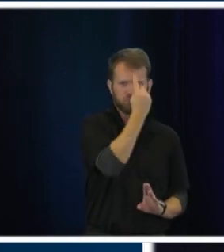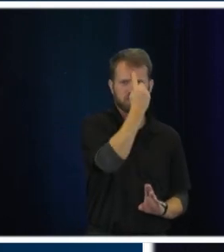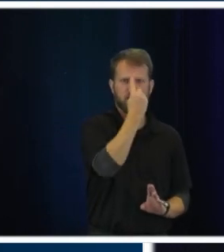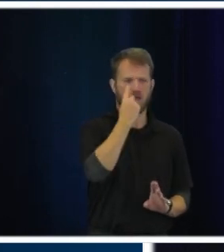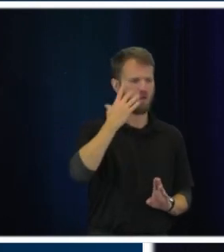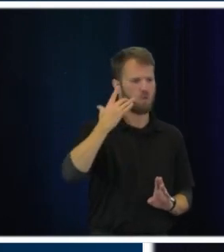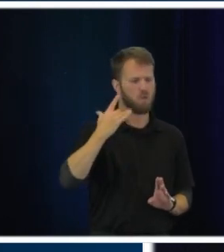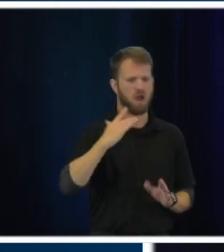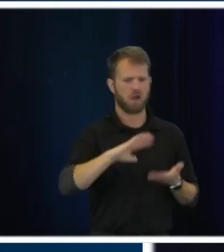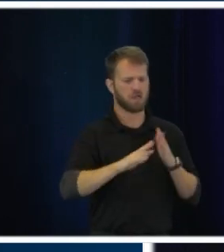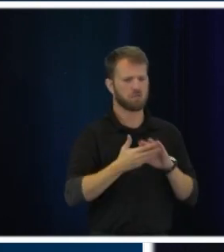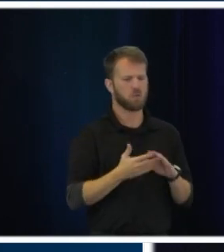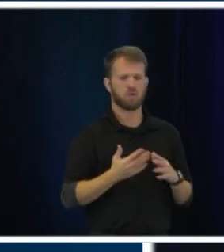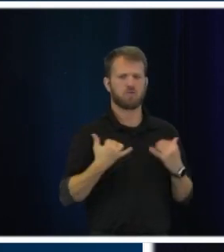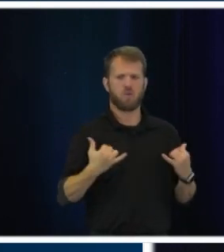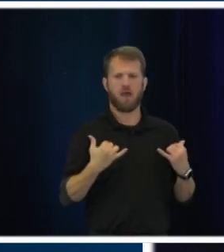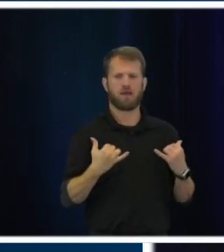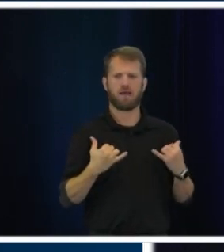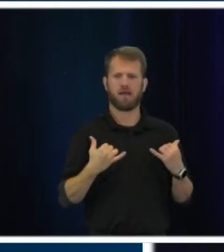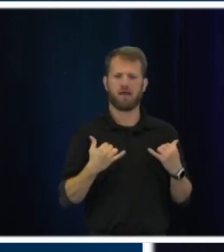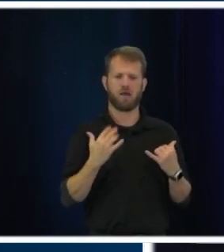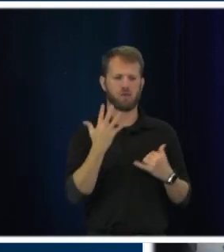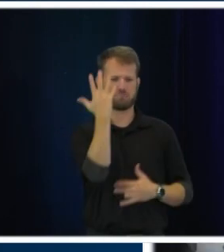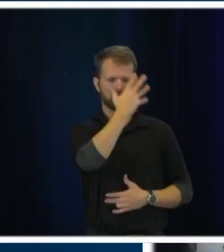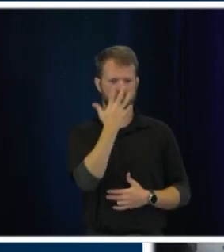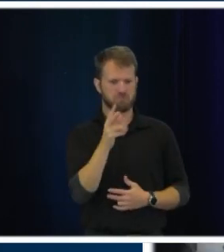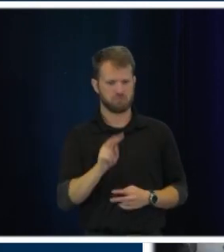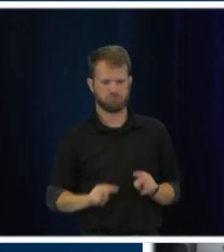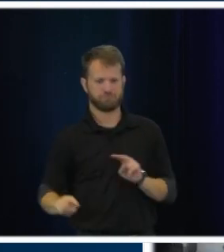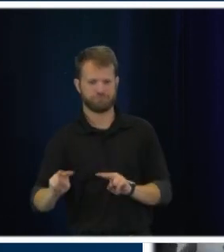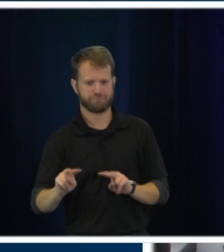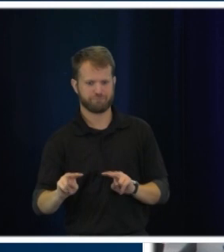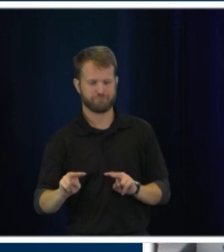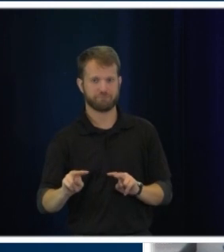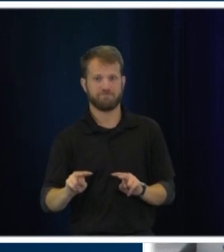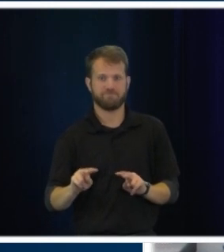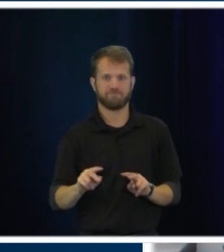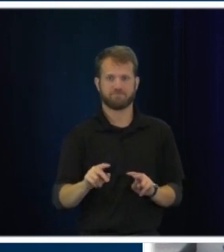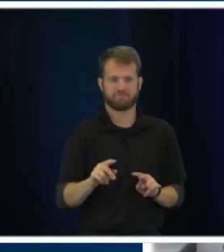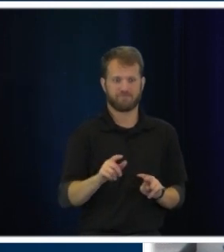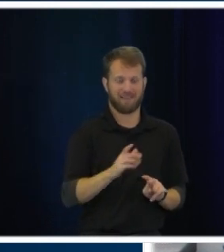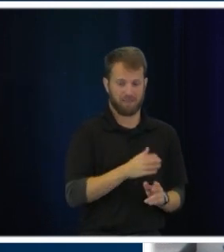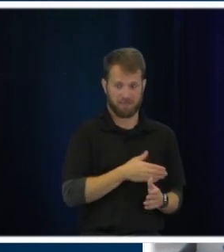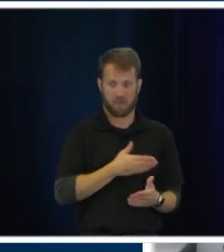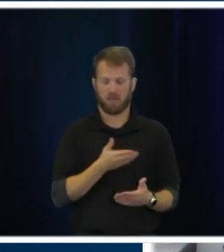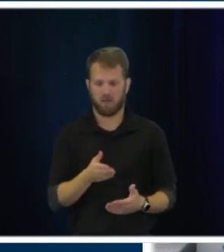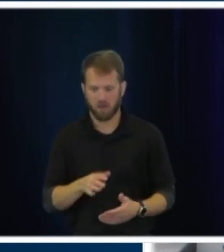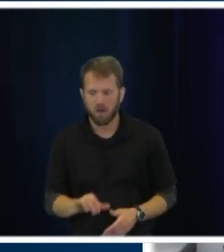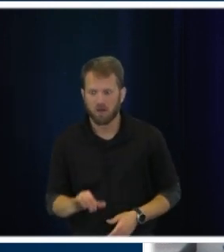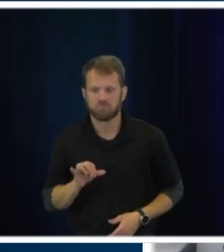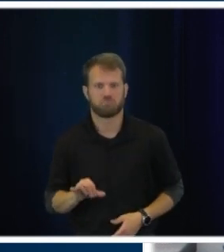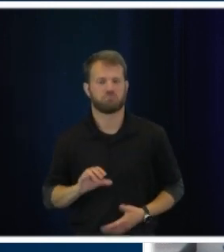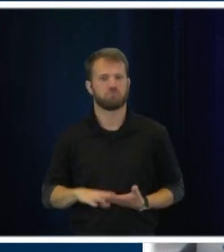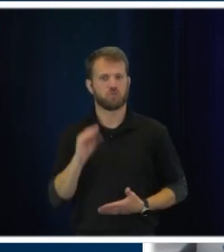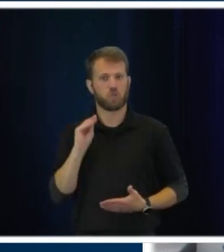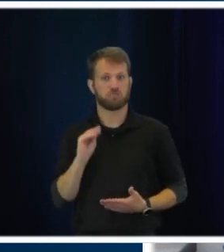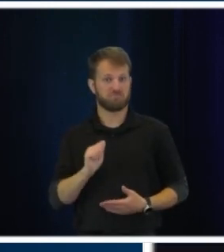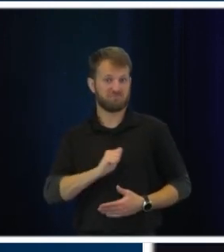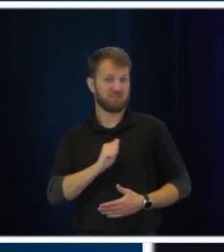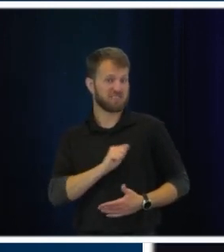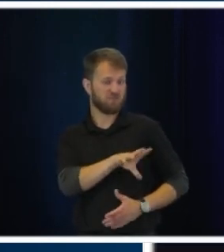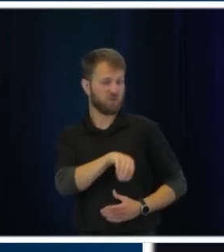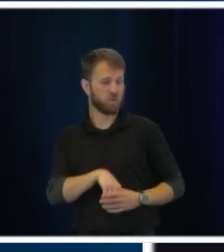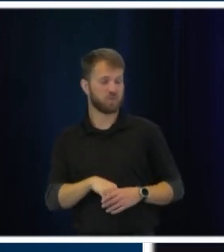our community looks the way it looks today. And I was one of those. So, you know, I had